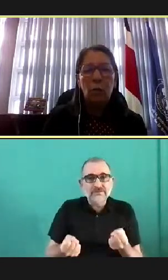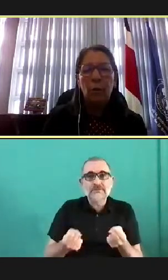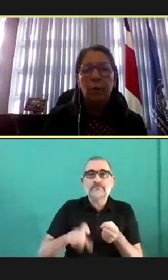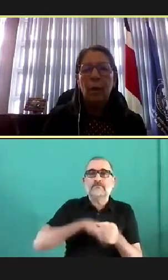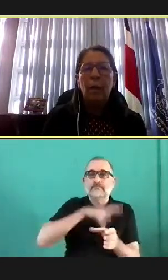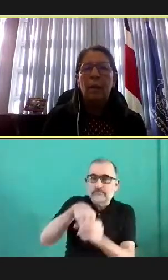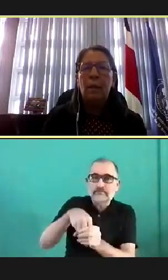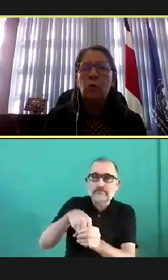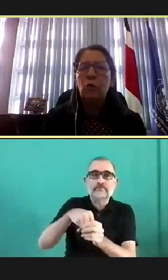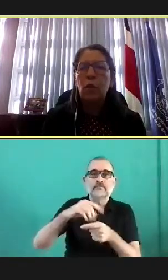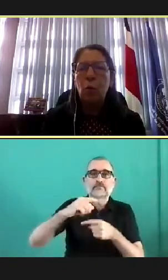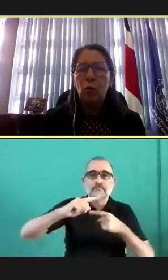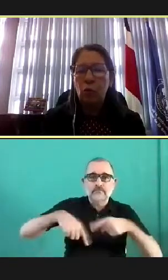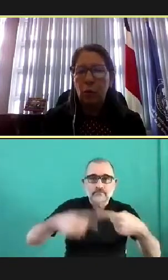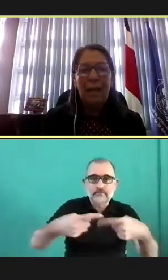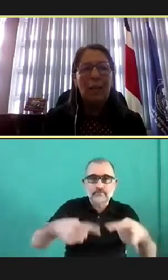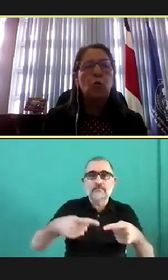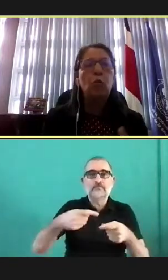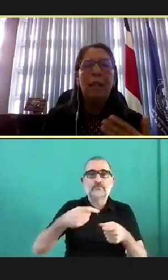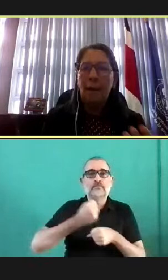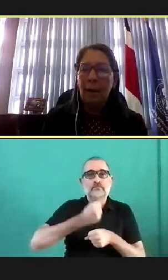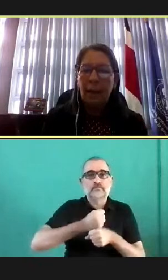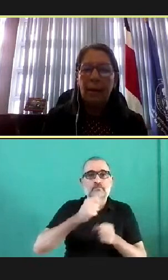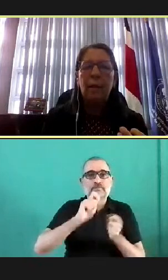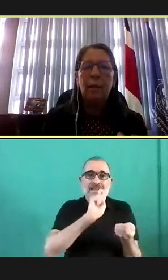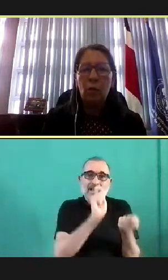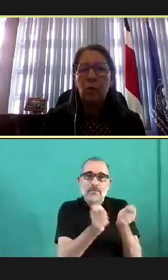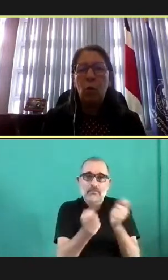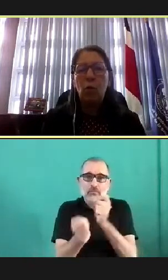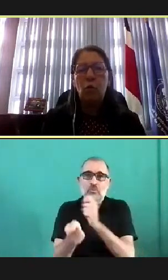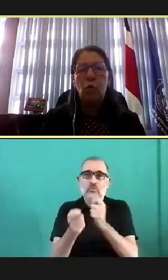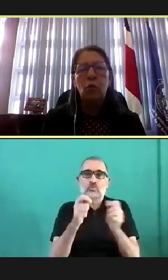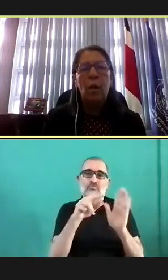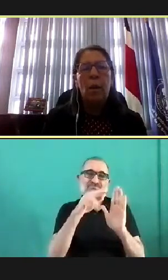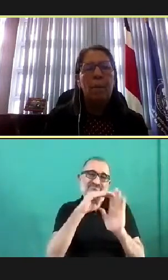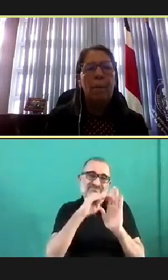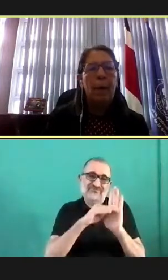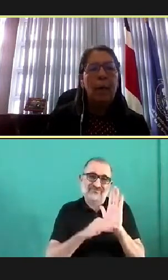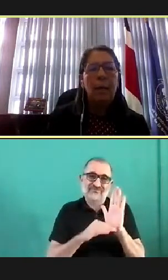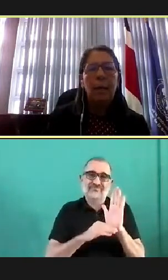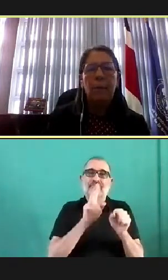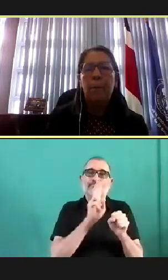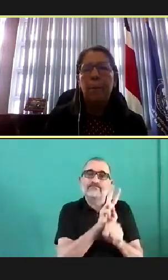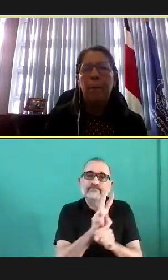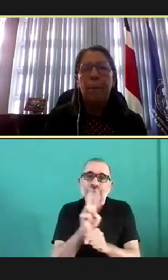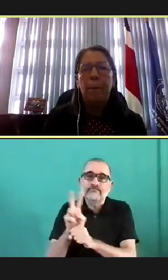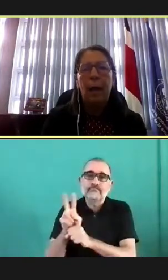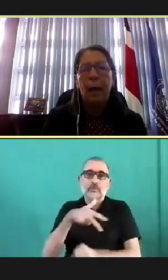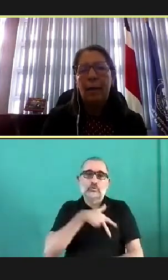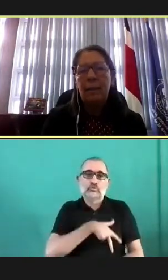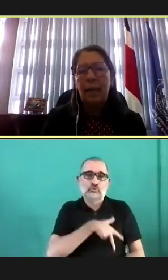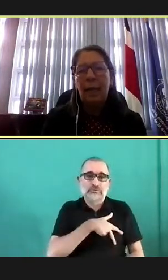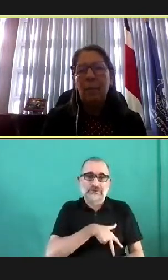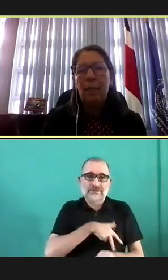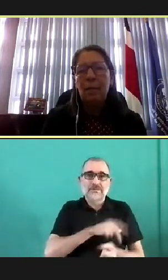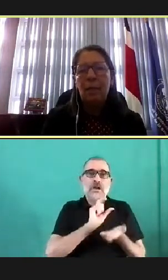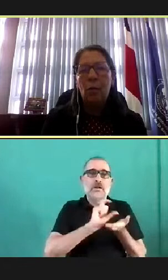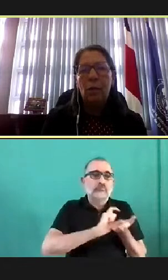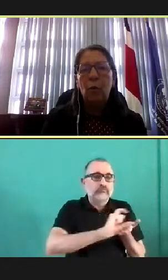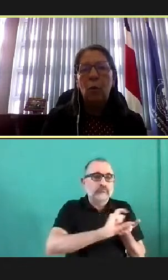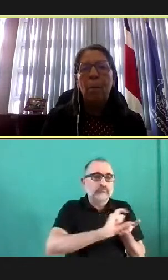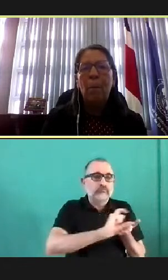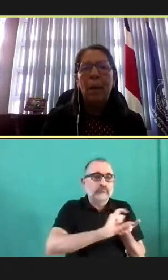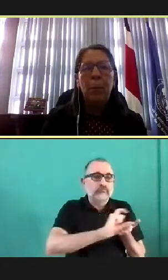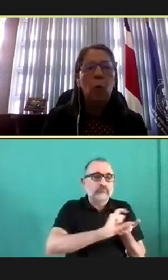protections and distribution of income from national lotteries. 3% of these